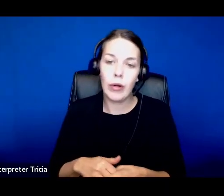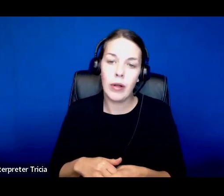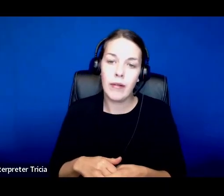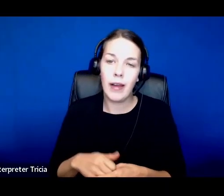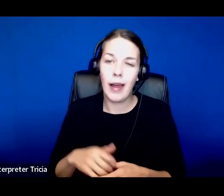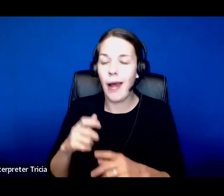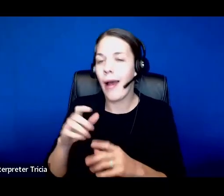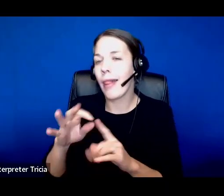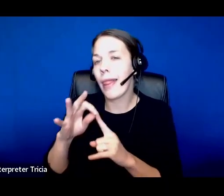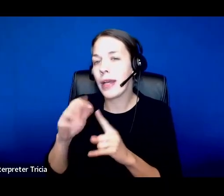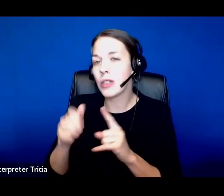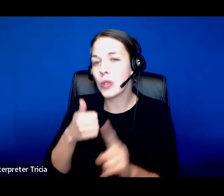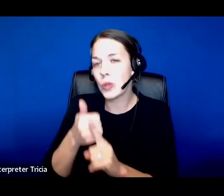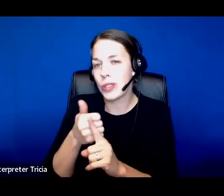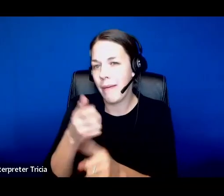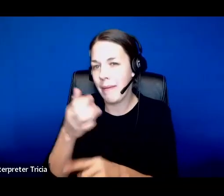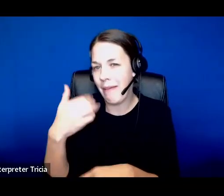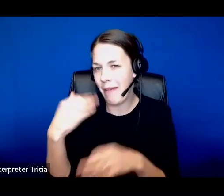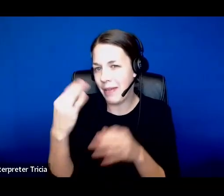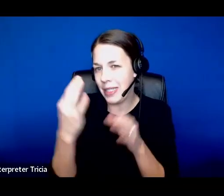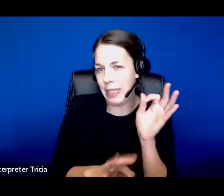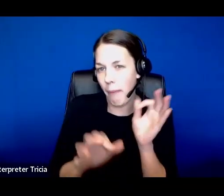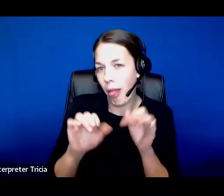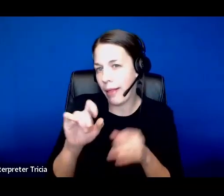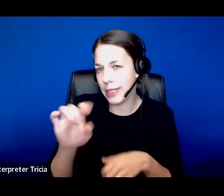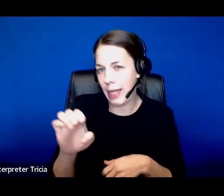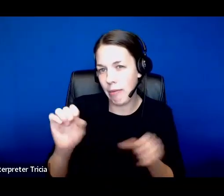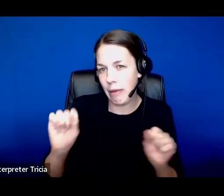you do it yourself, if you have a simple estate.